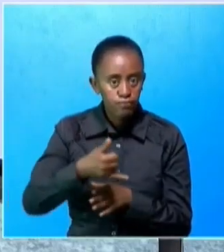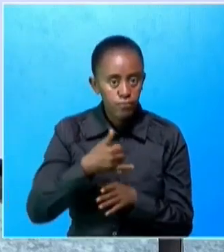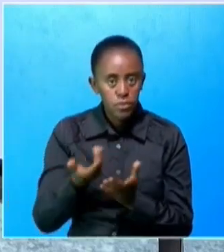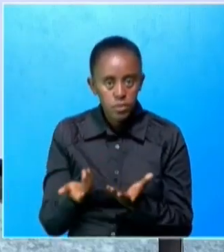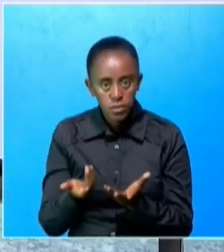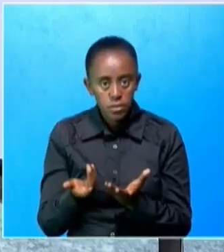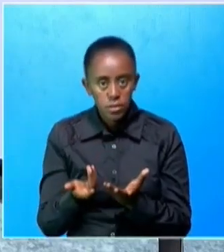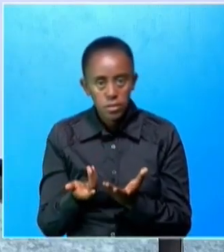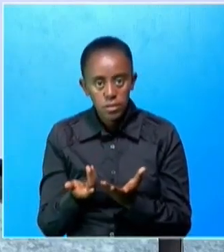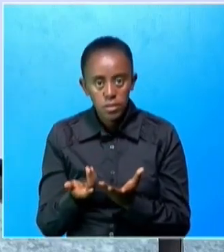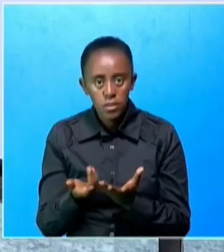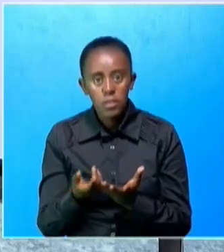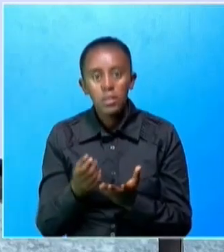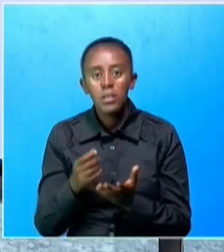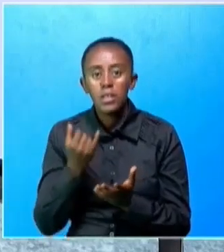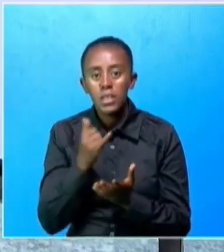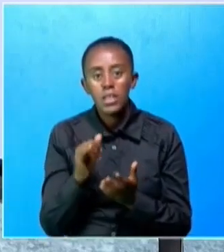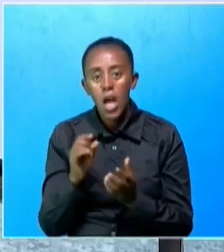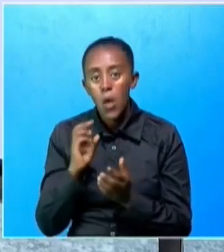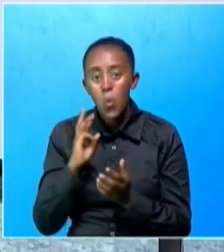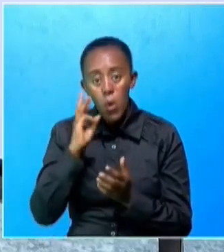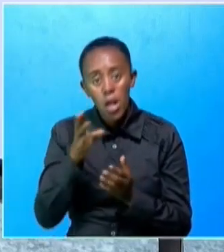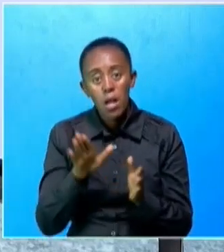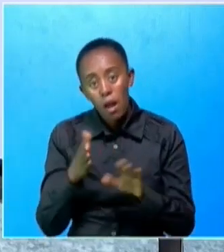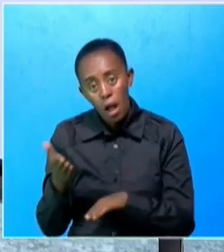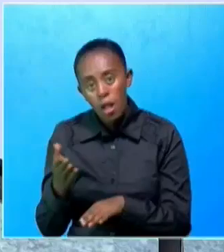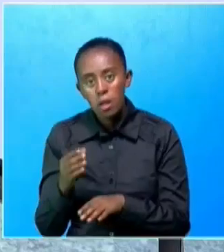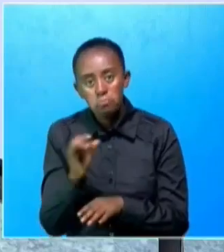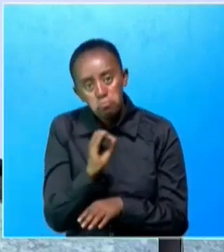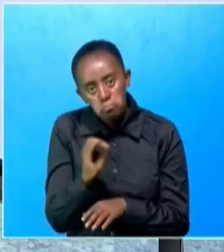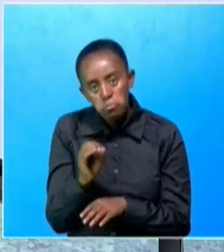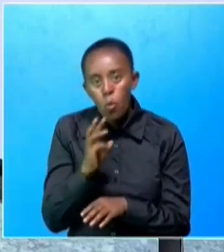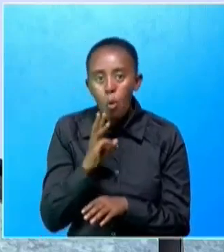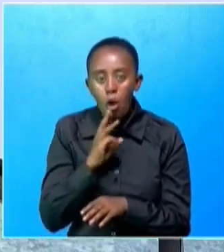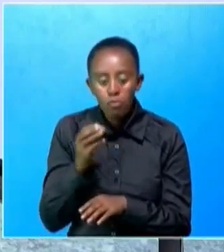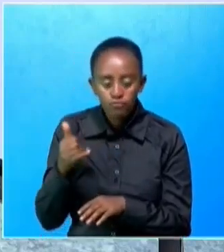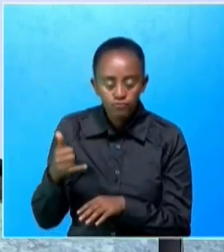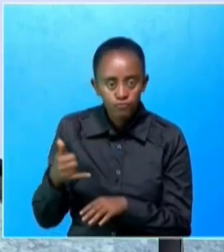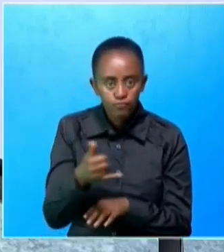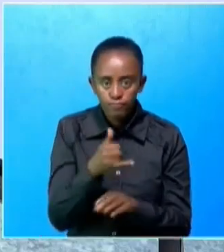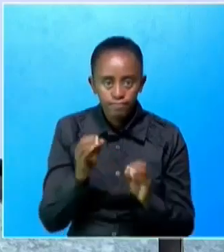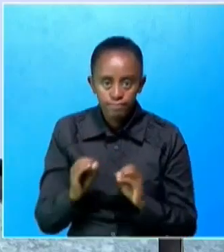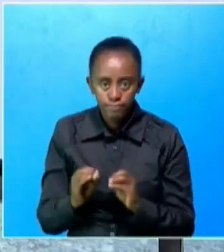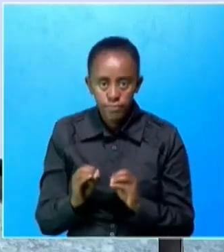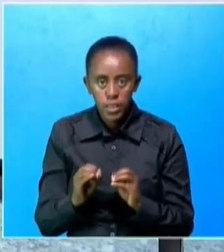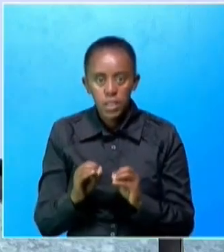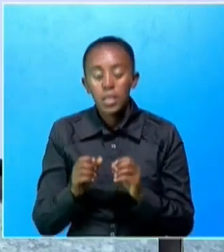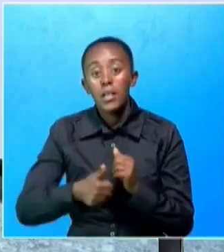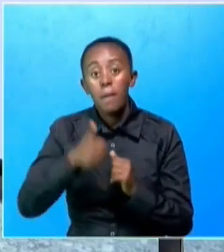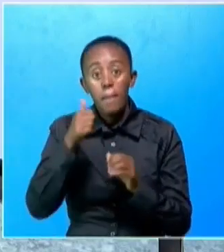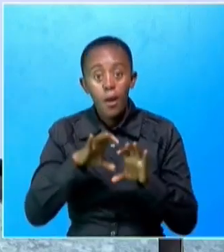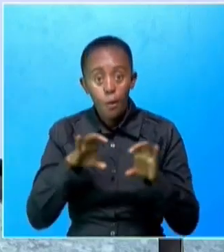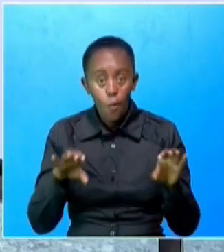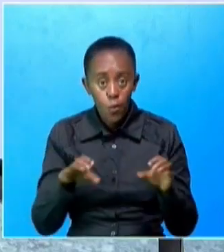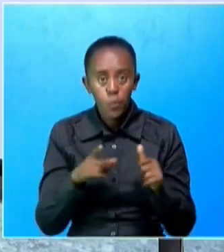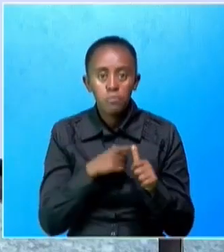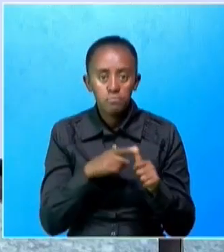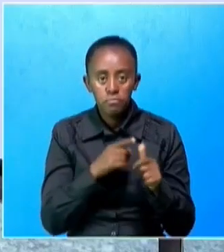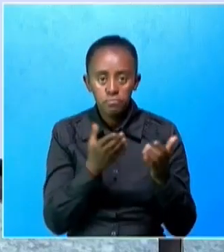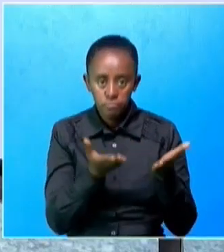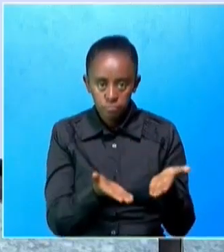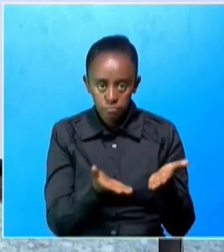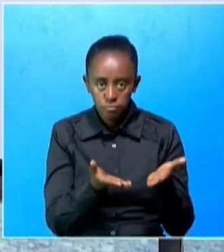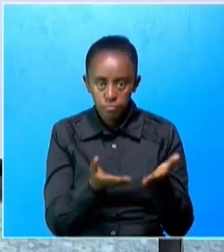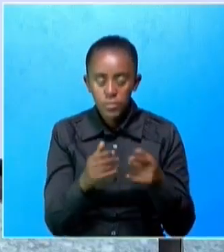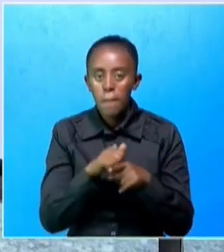So, they will die if you don't water flowers. So, the main clause also comes at the initial position, as